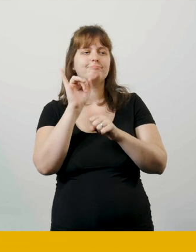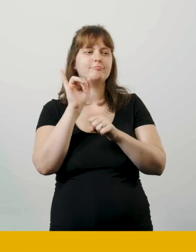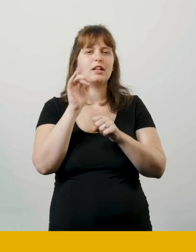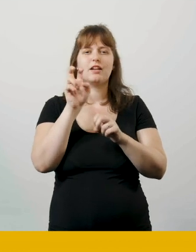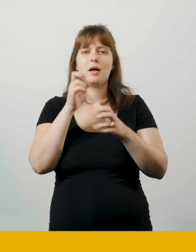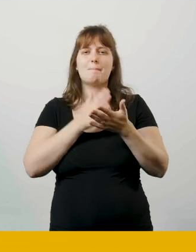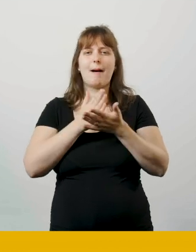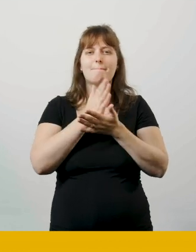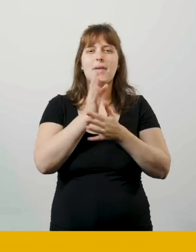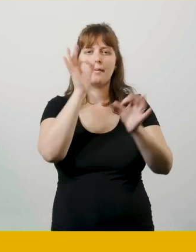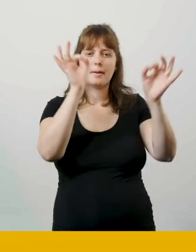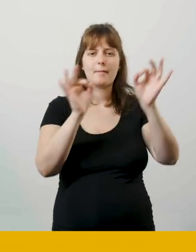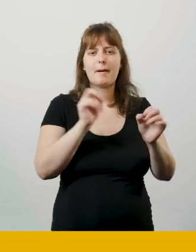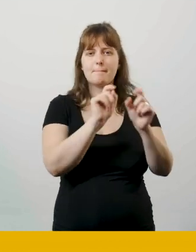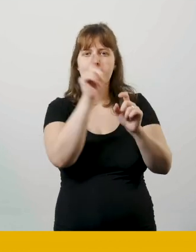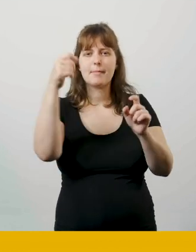can